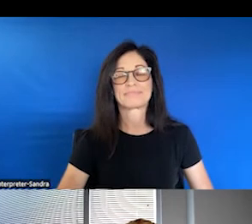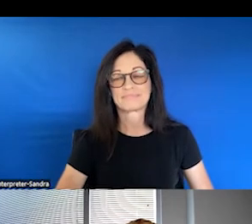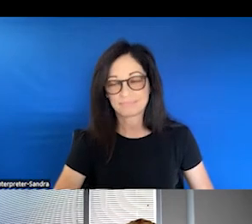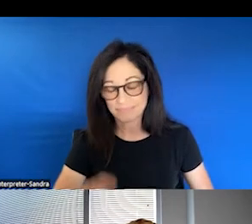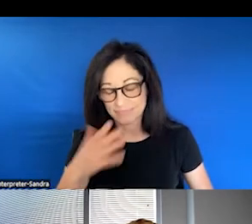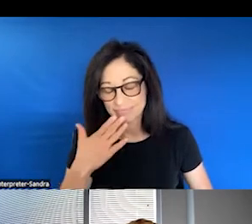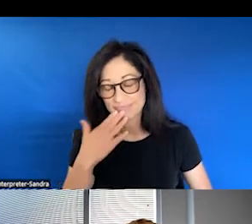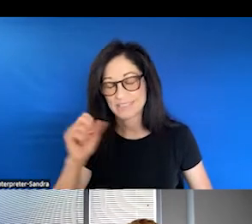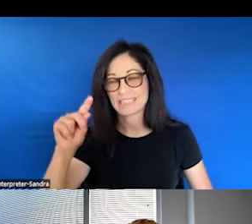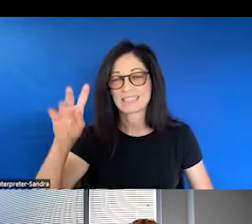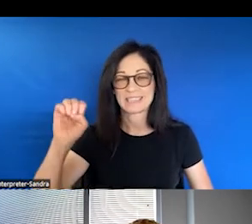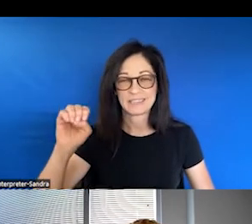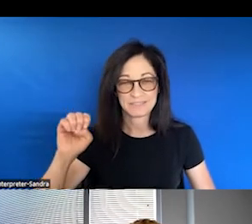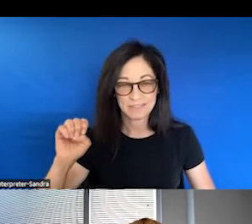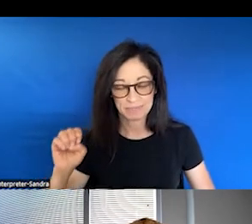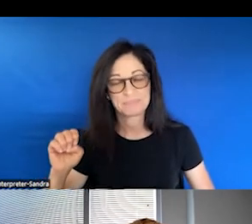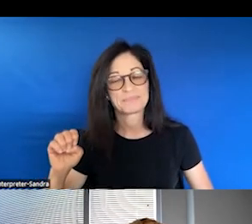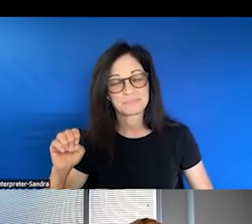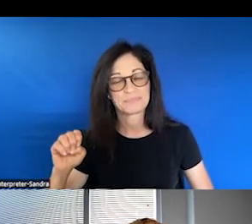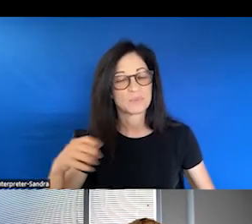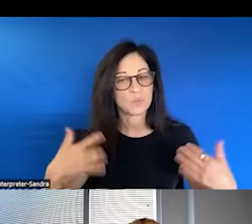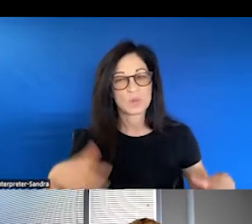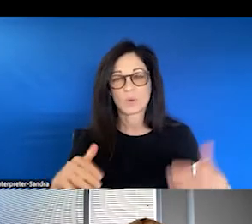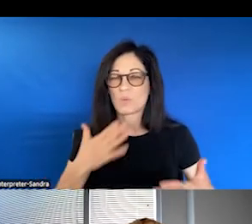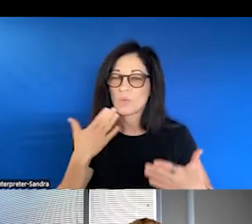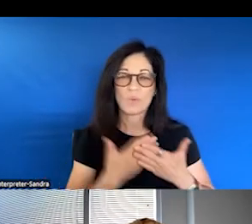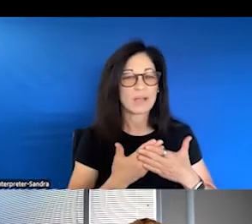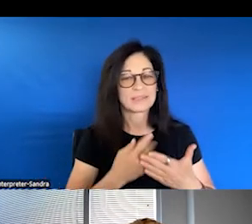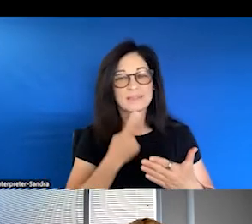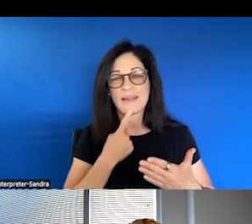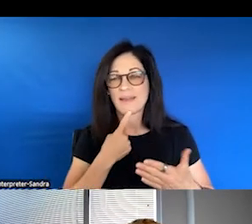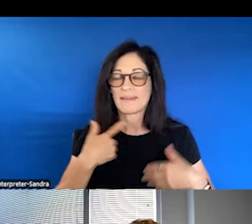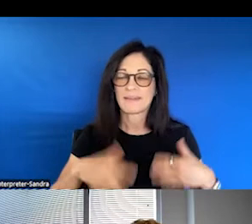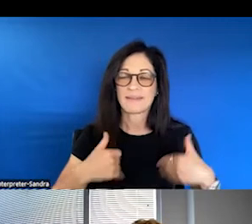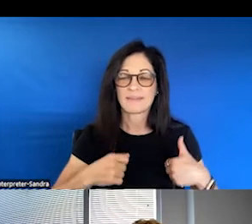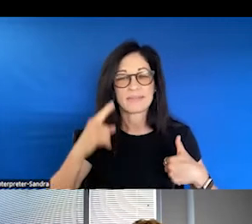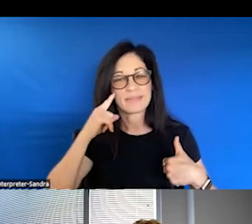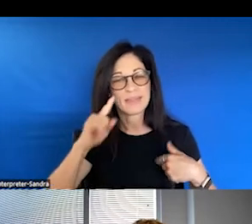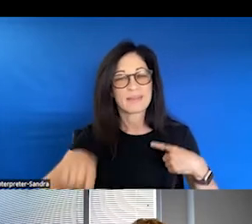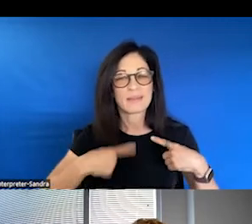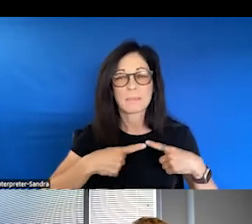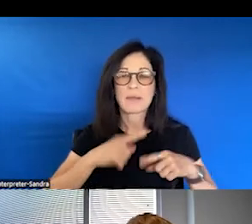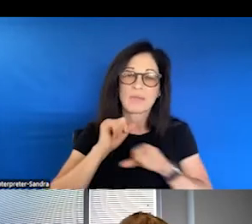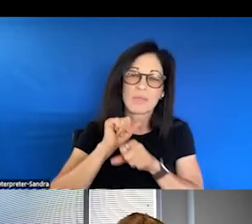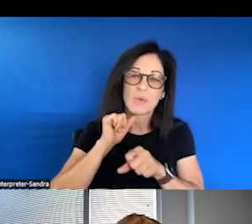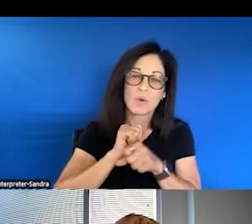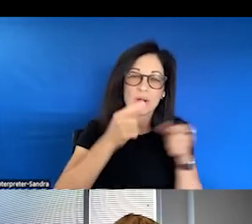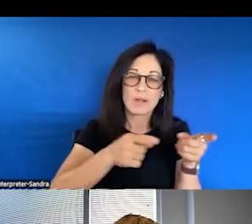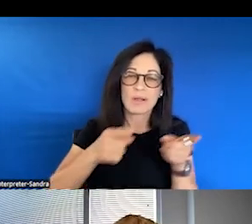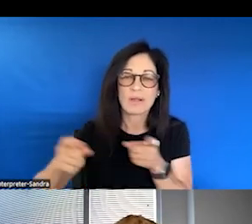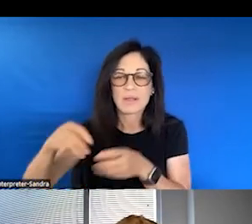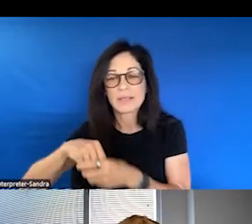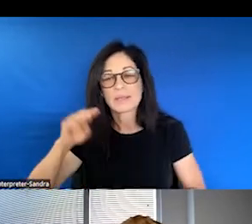Thank you, Steve. So well said. I think about the work happening in